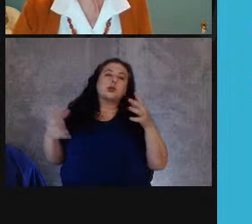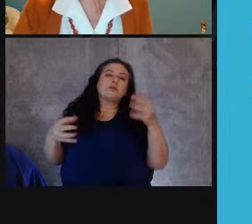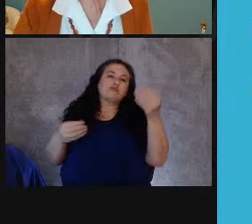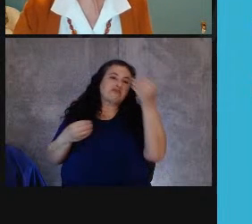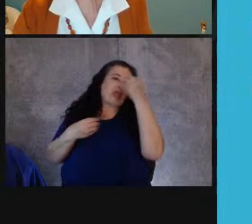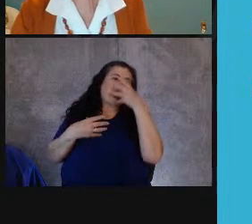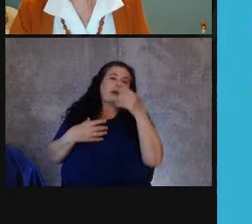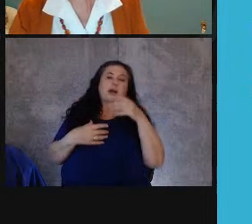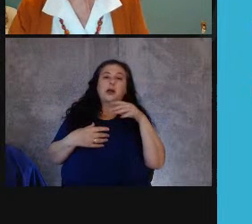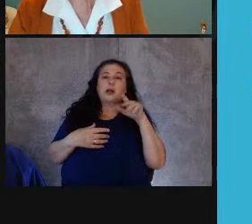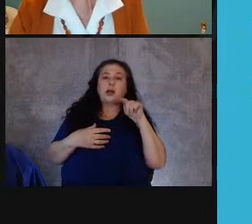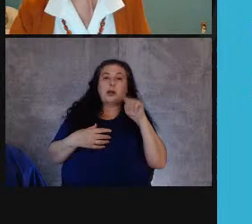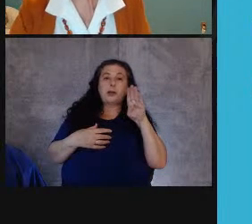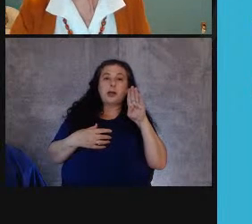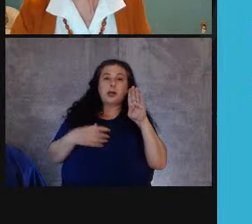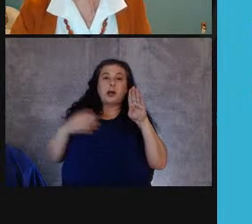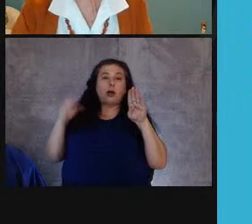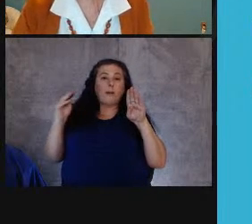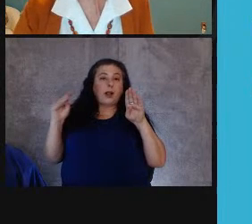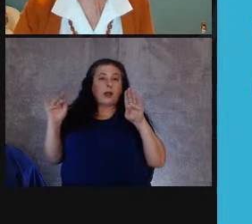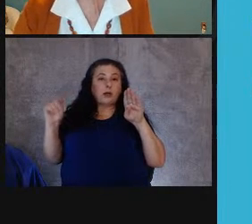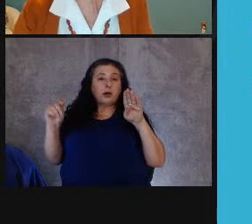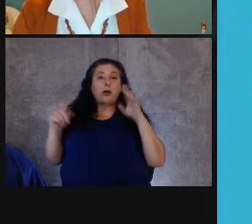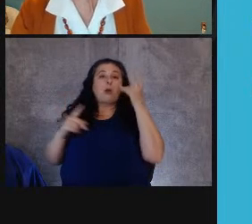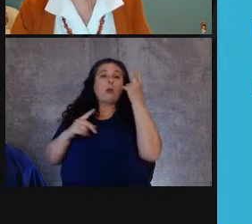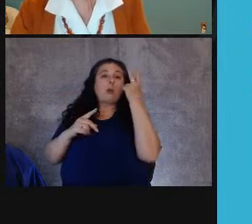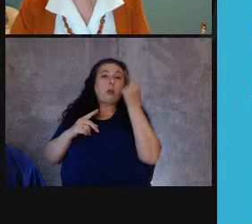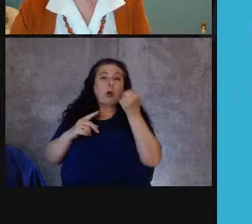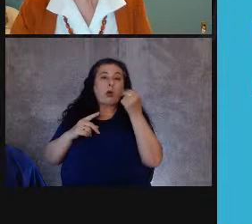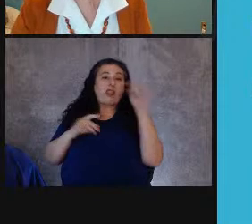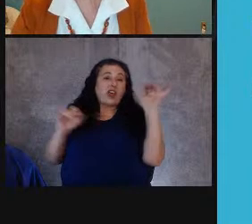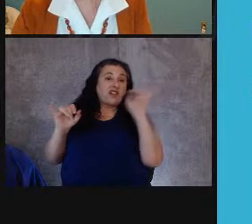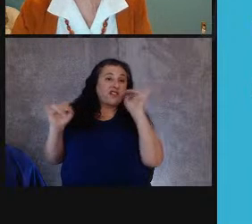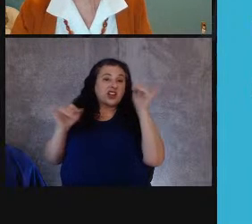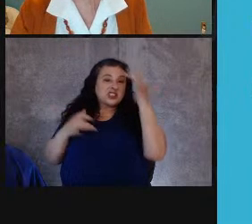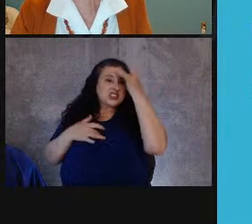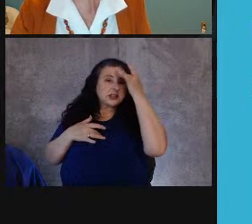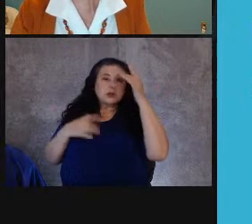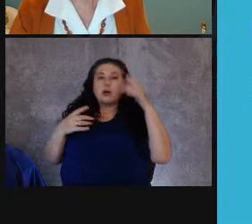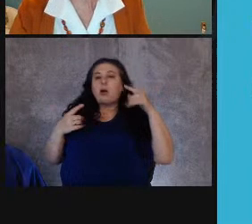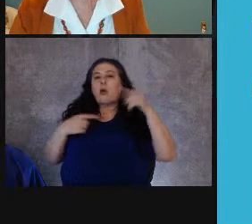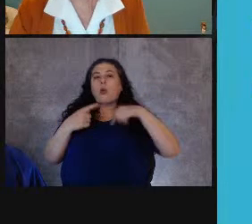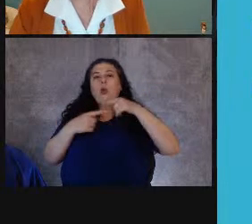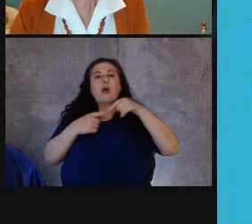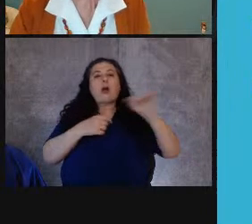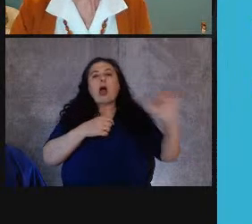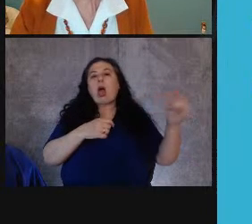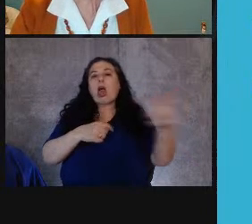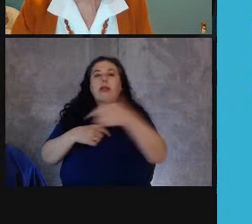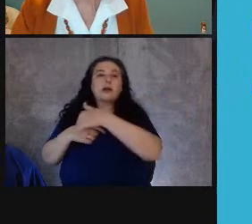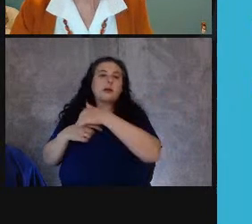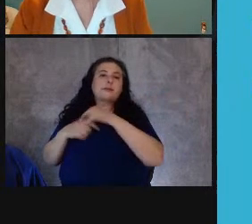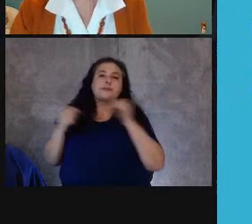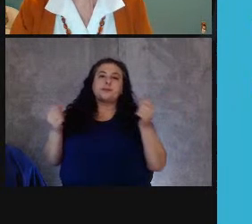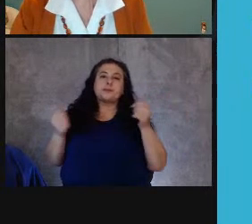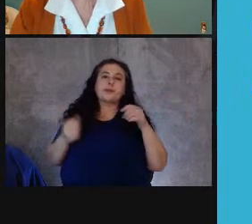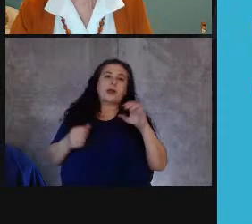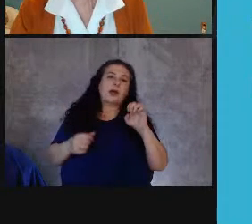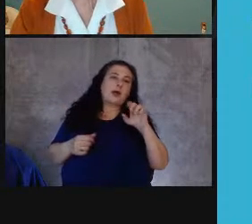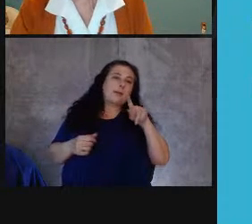historically, tuberculosis and malaria were both infectious diseases that were just always around.